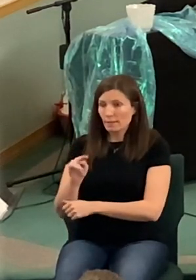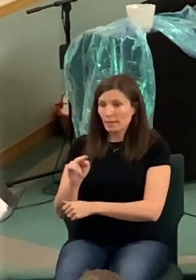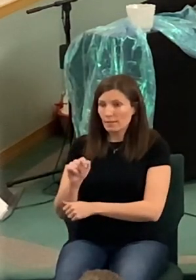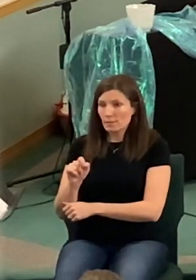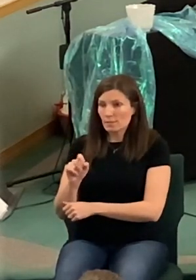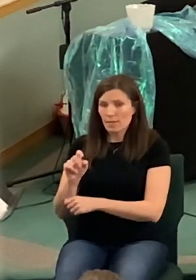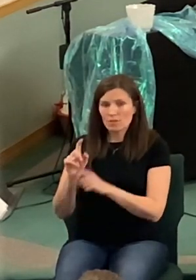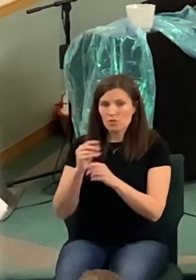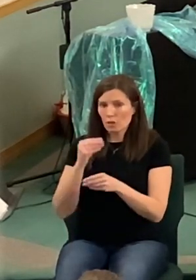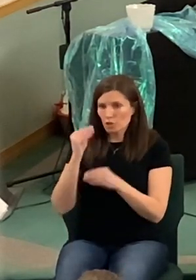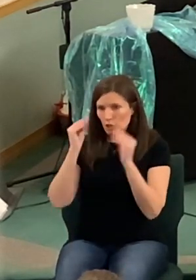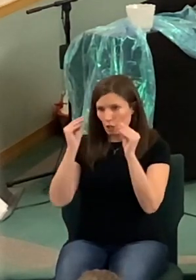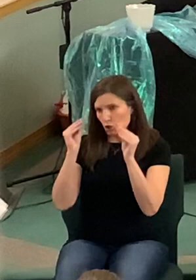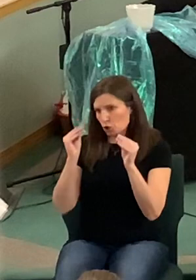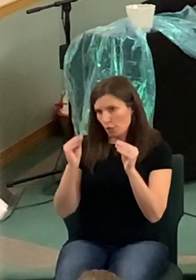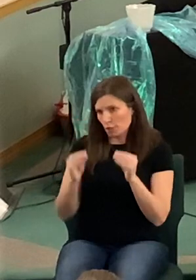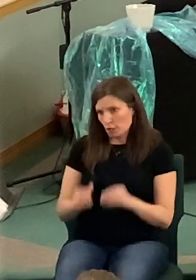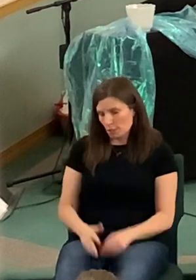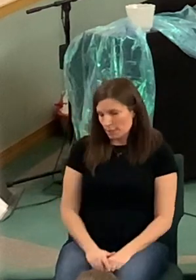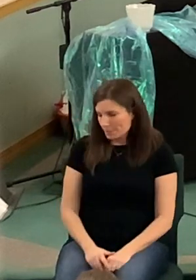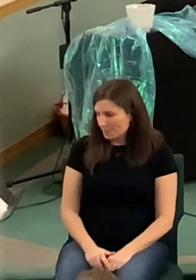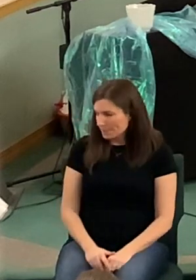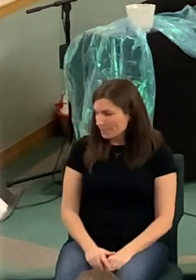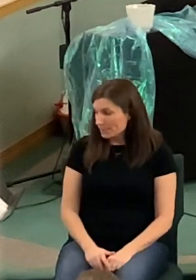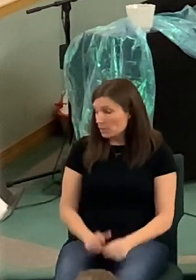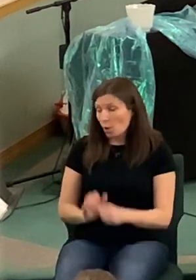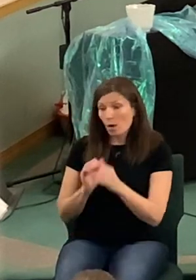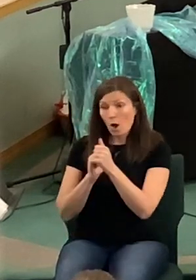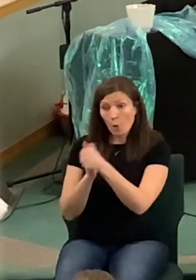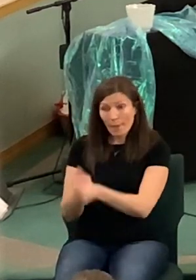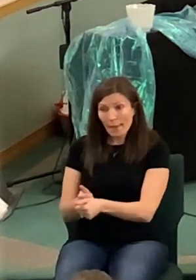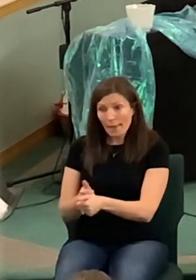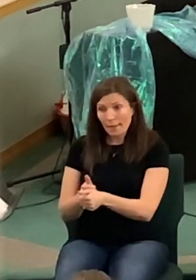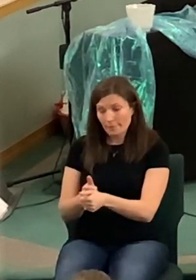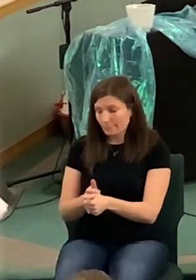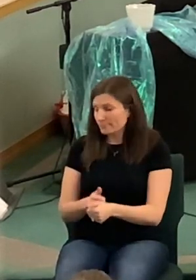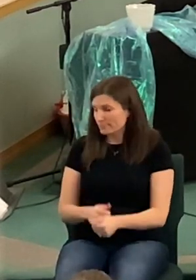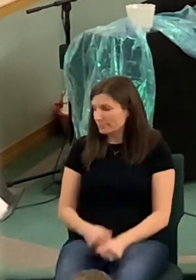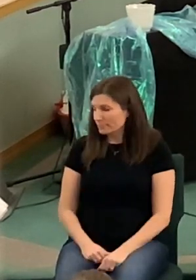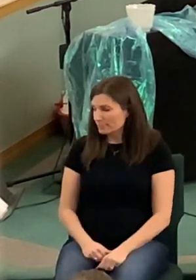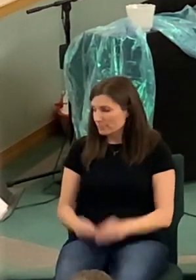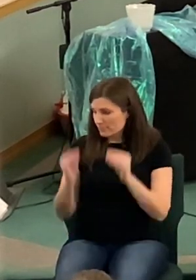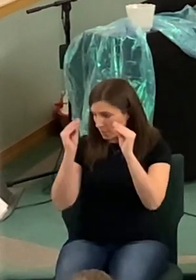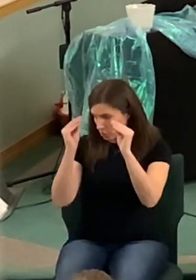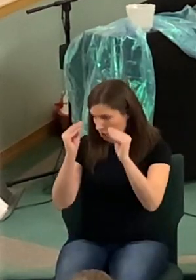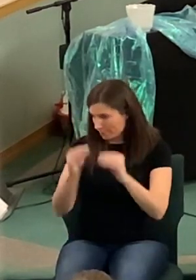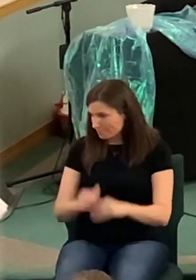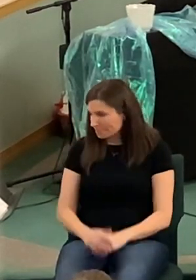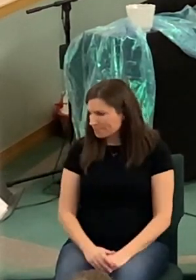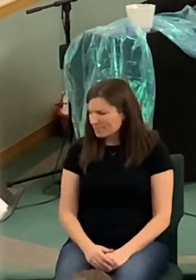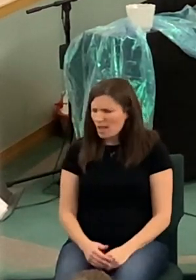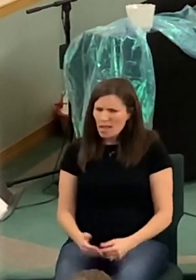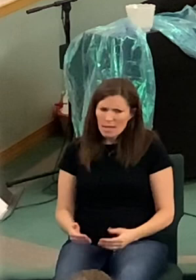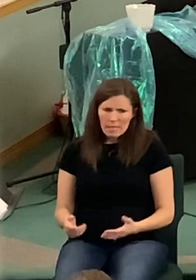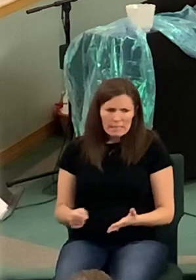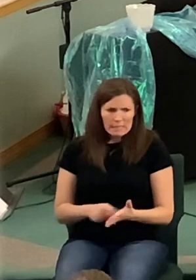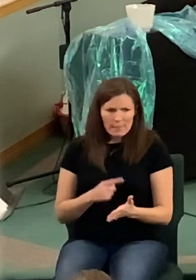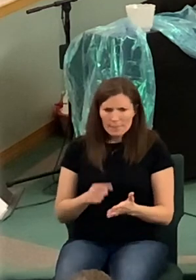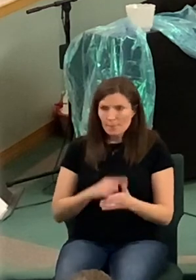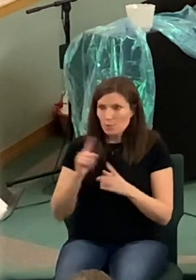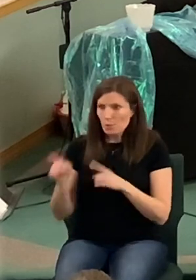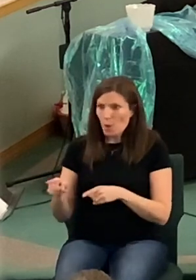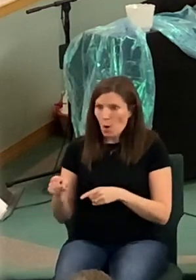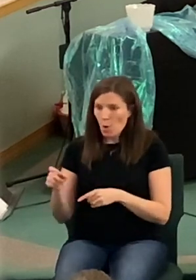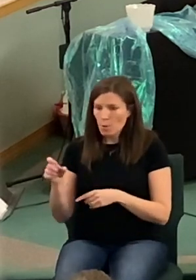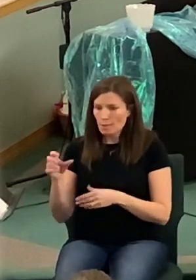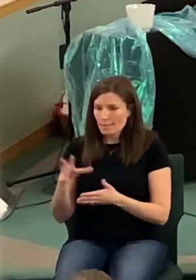as obey, follow, or be subject to. Sometimes you go to seminary and you spend